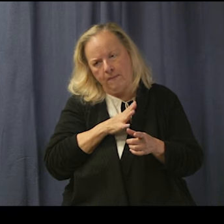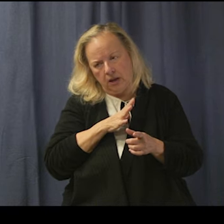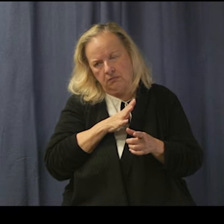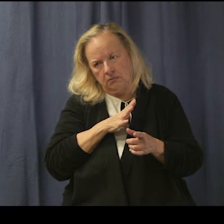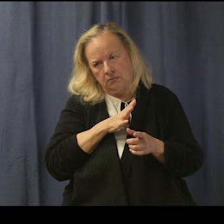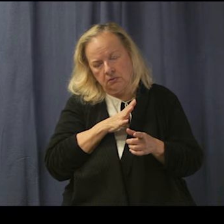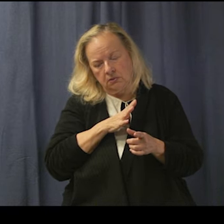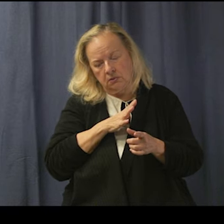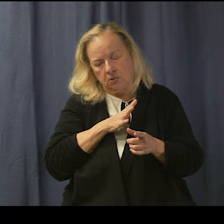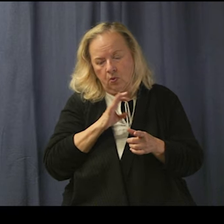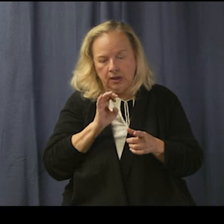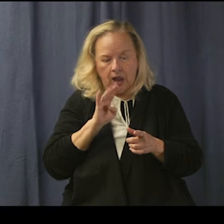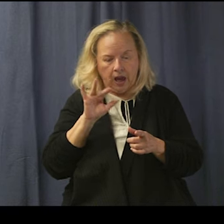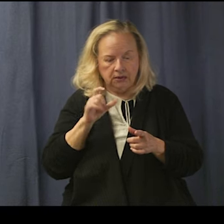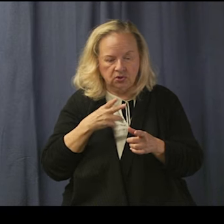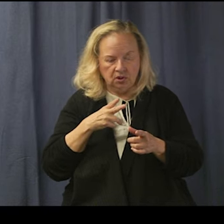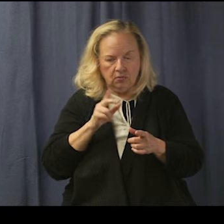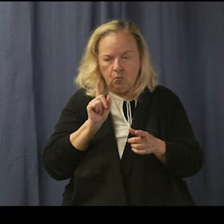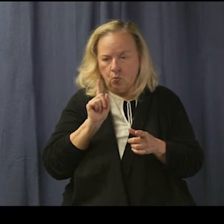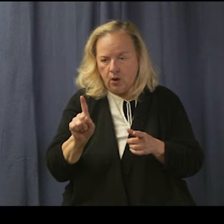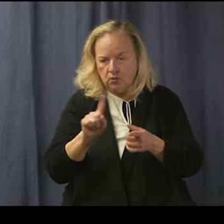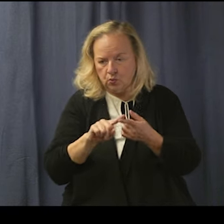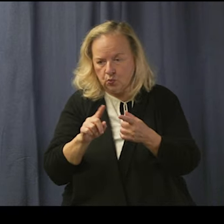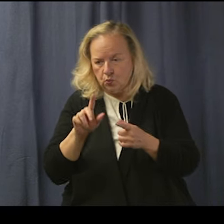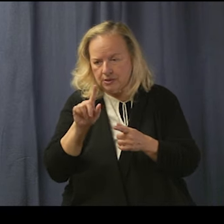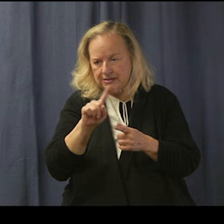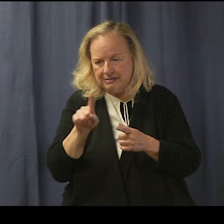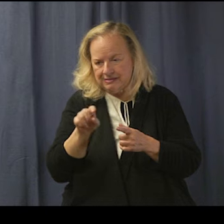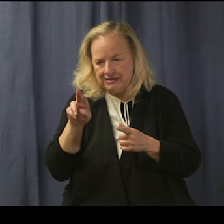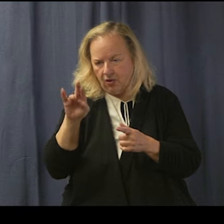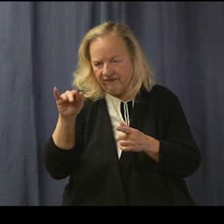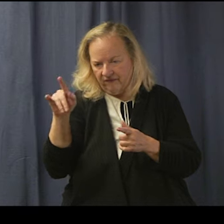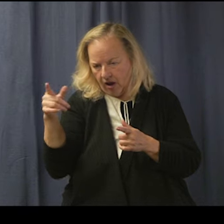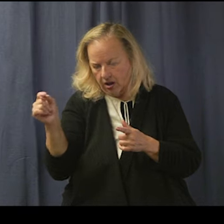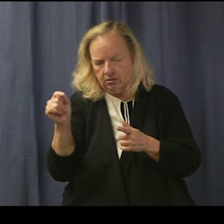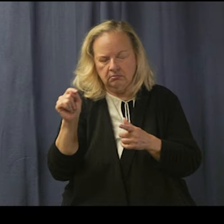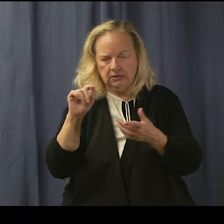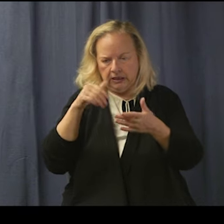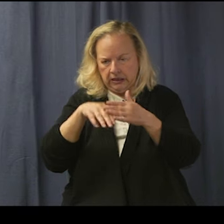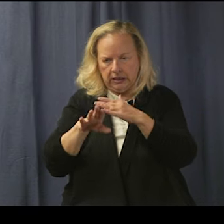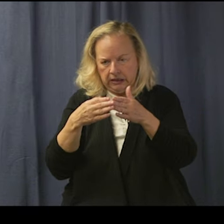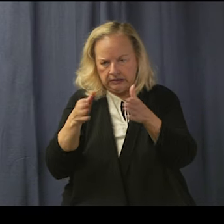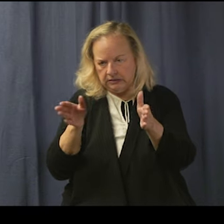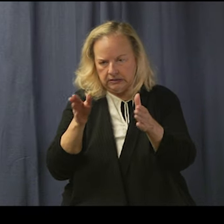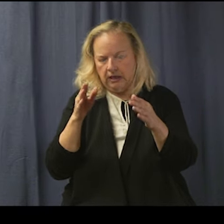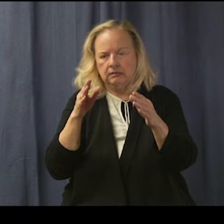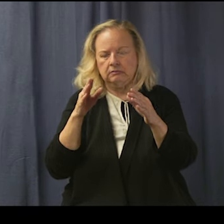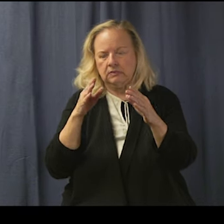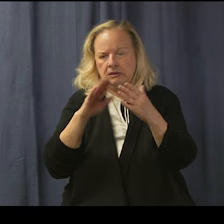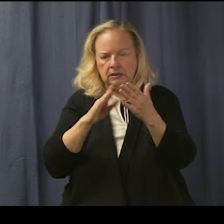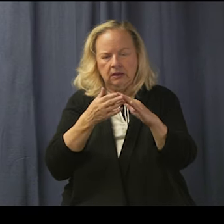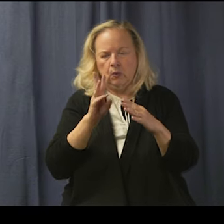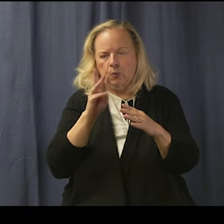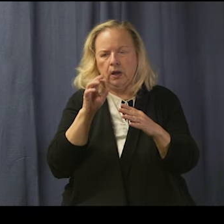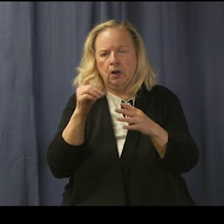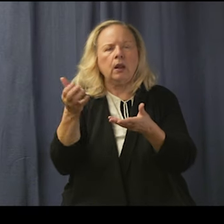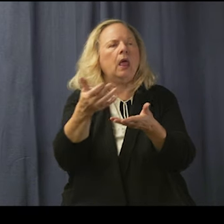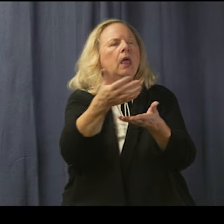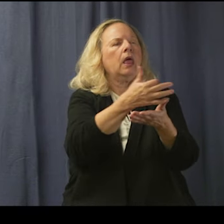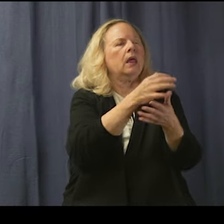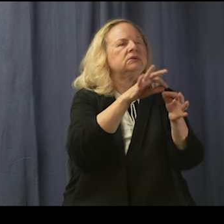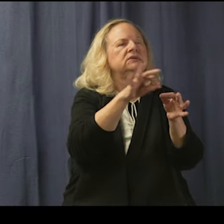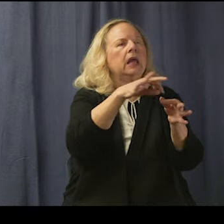So Elijah rose and went to Zarephath. And when he came to the gate of the city, behold, there was this widow woman who was gathering sticks, and he